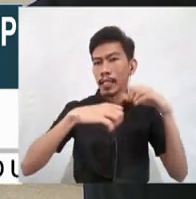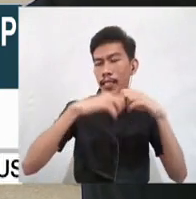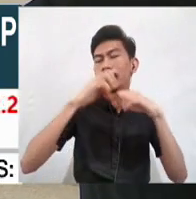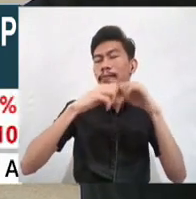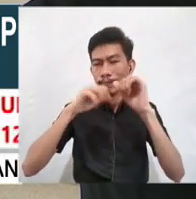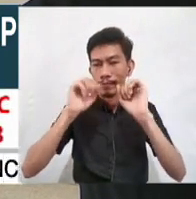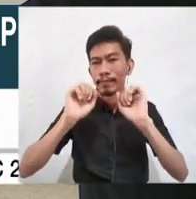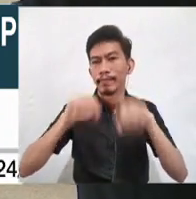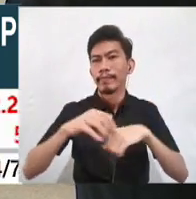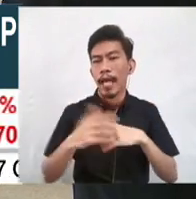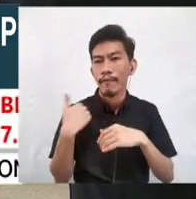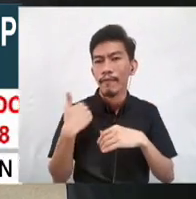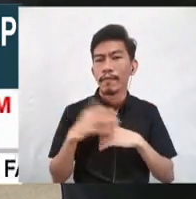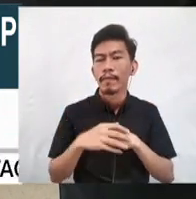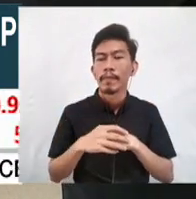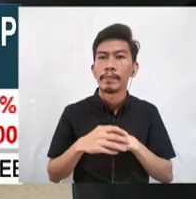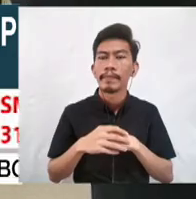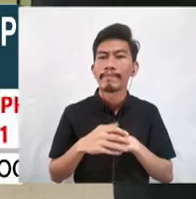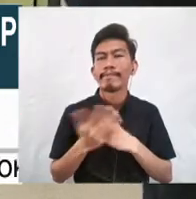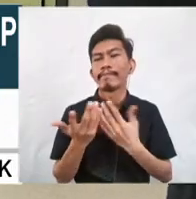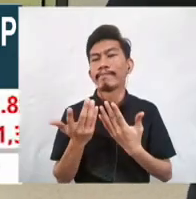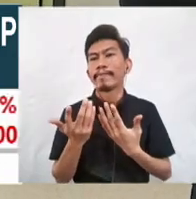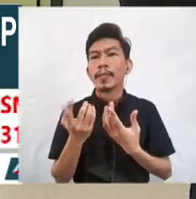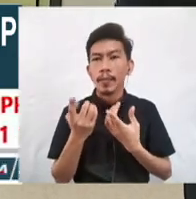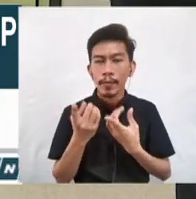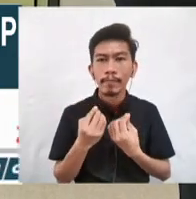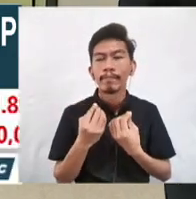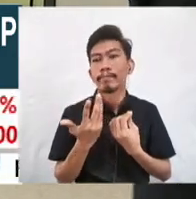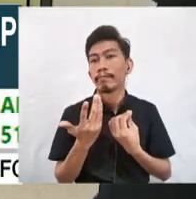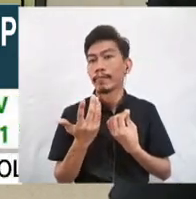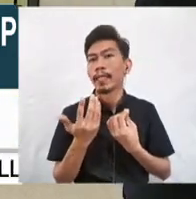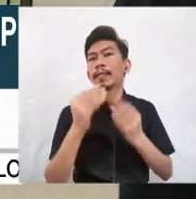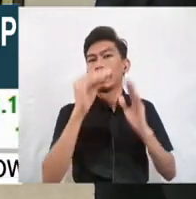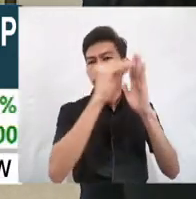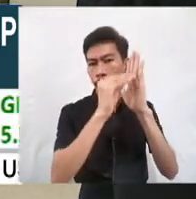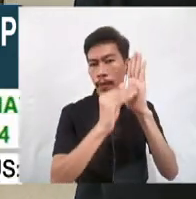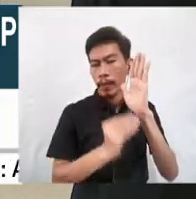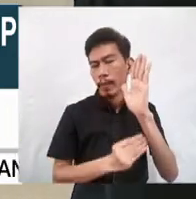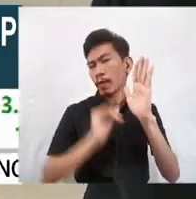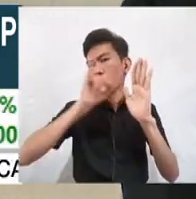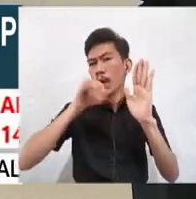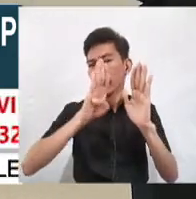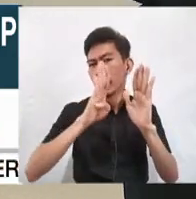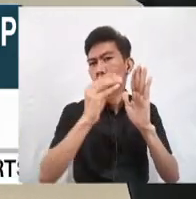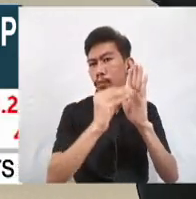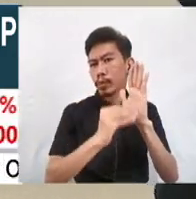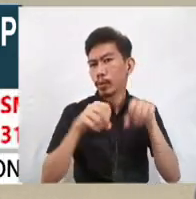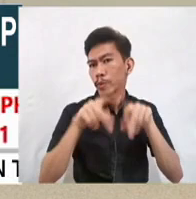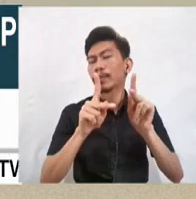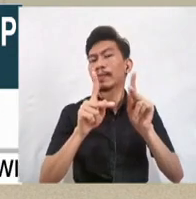So we will publish all these vacancies once we launch